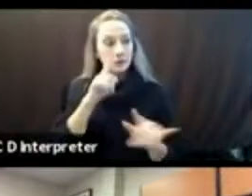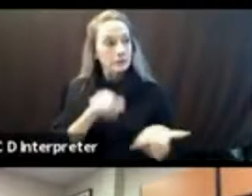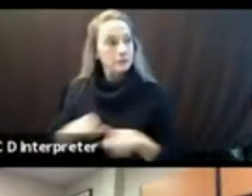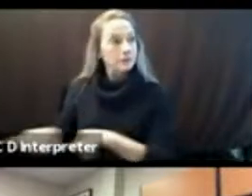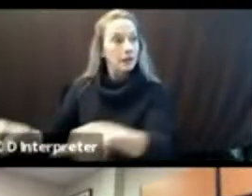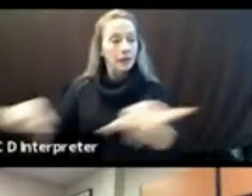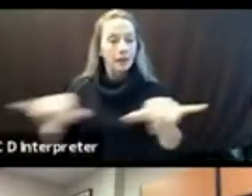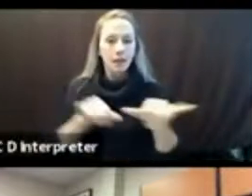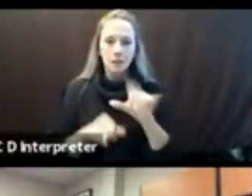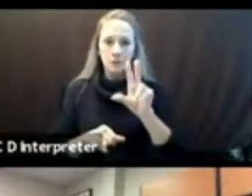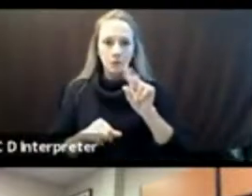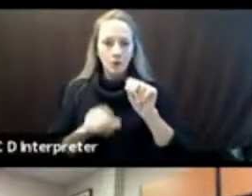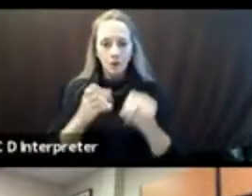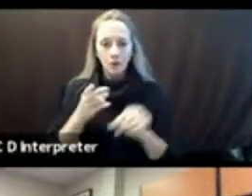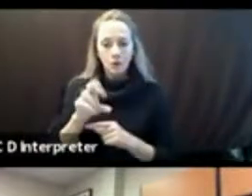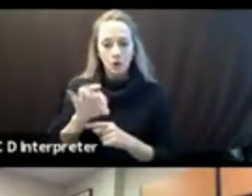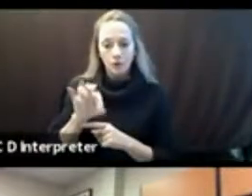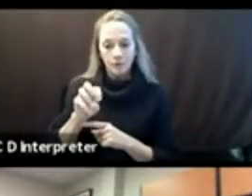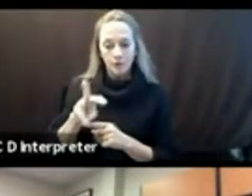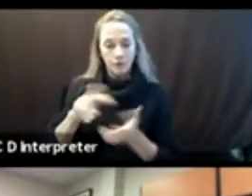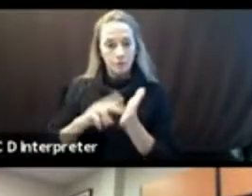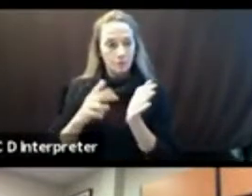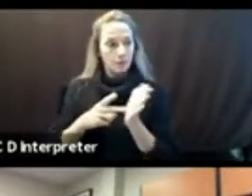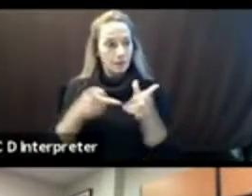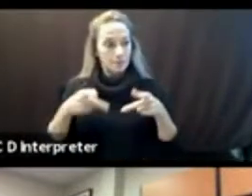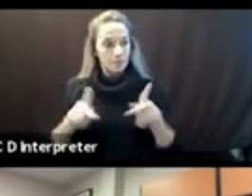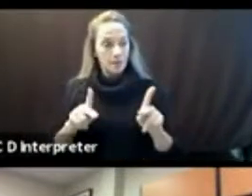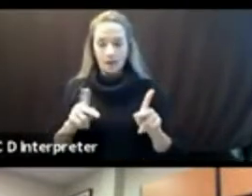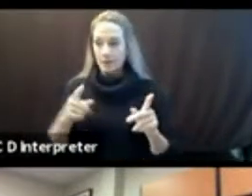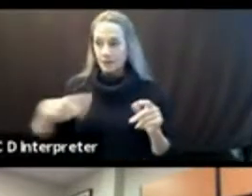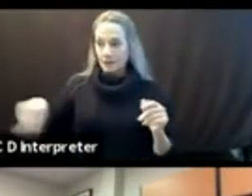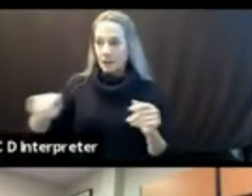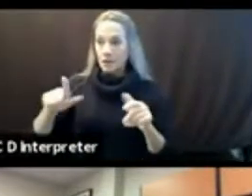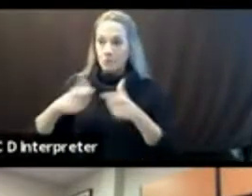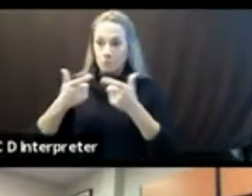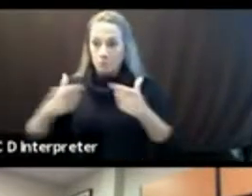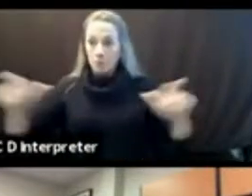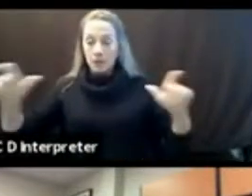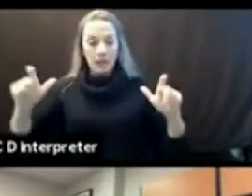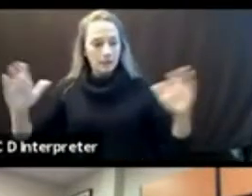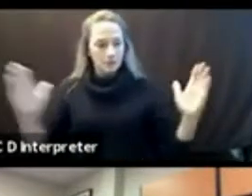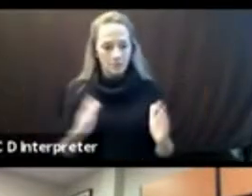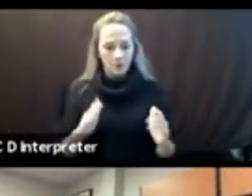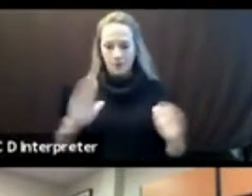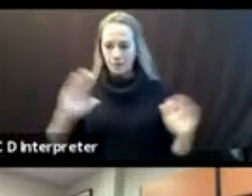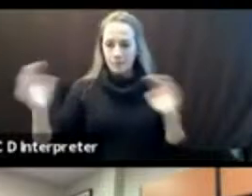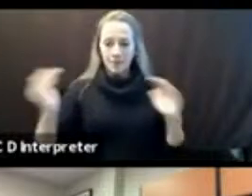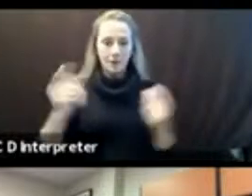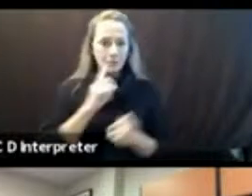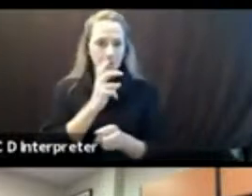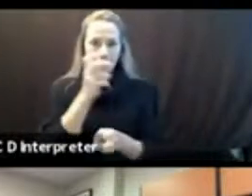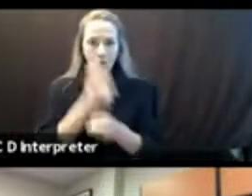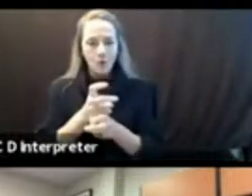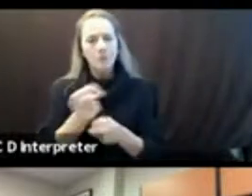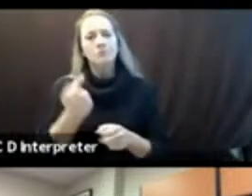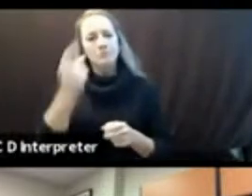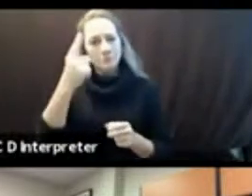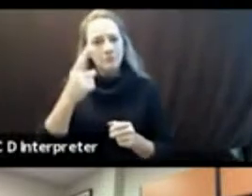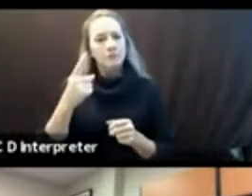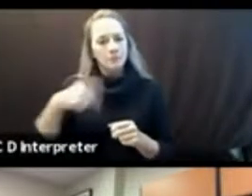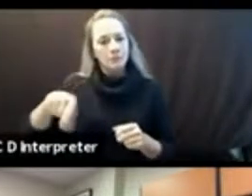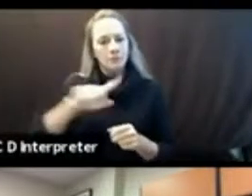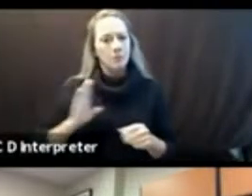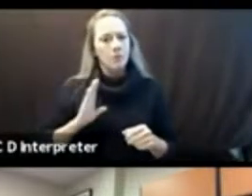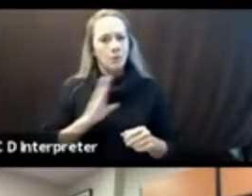curfew is one size fits all, and we're not all the same size. I know the intention of the Board of Health is to protect our community, but as